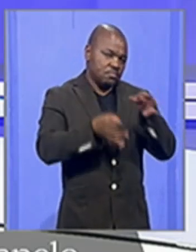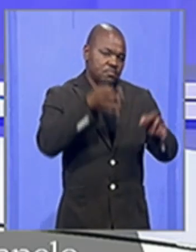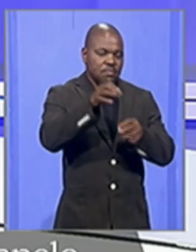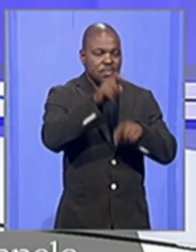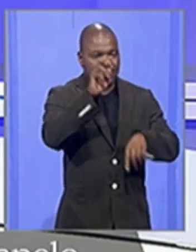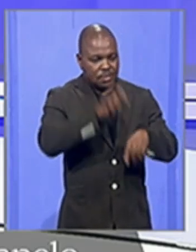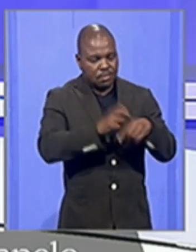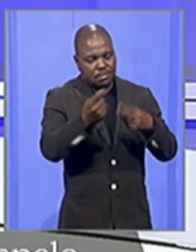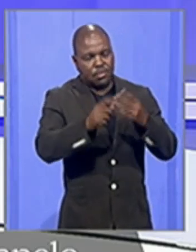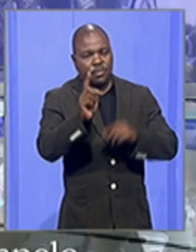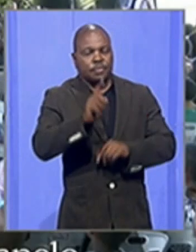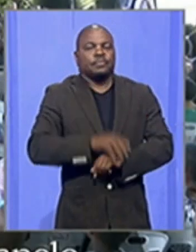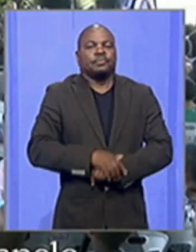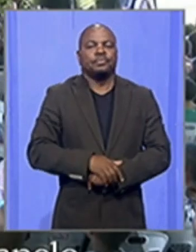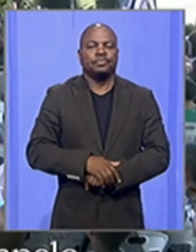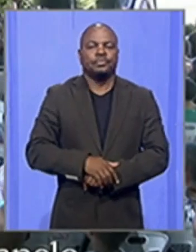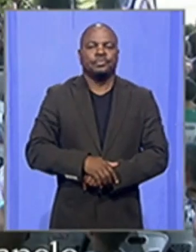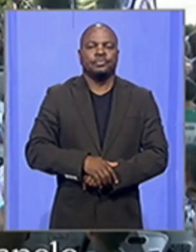ditlhopho.